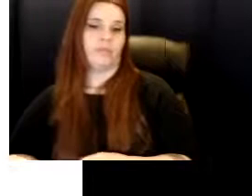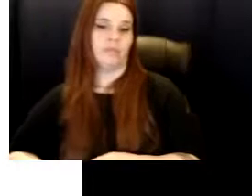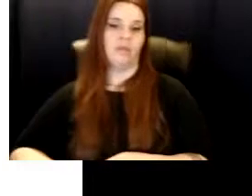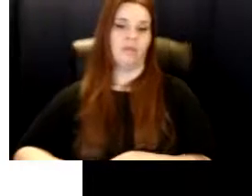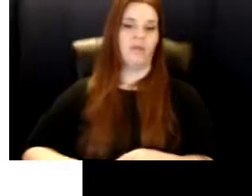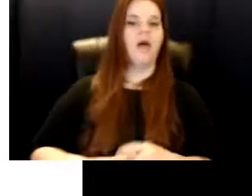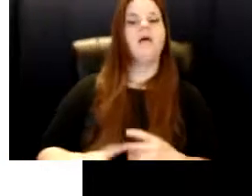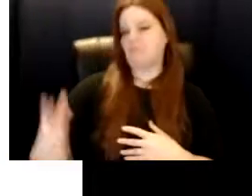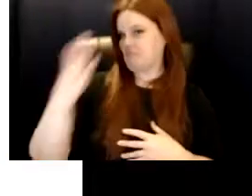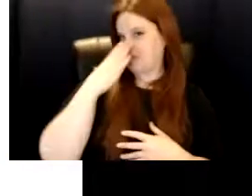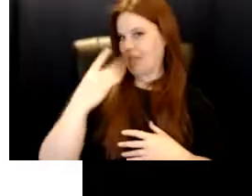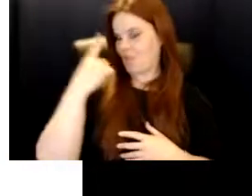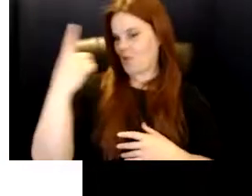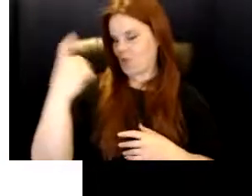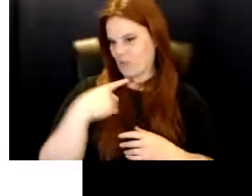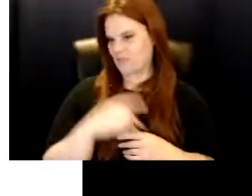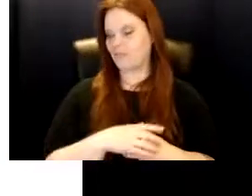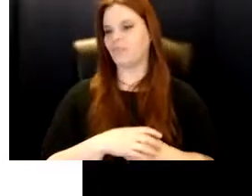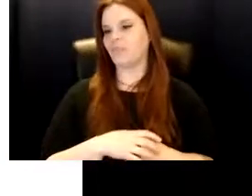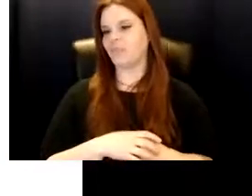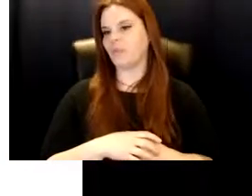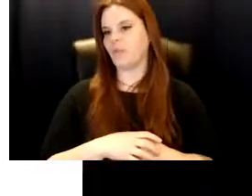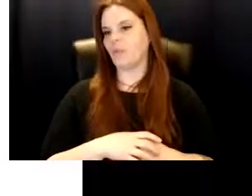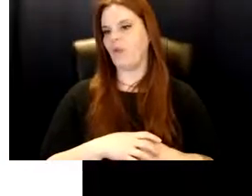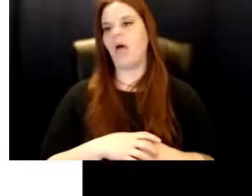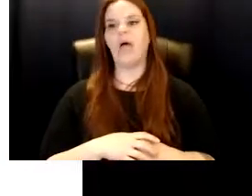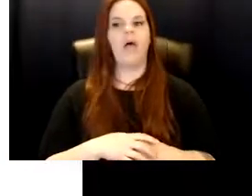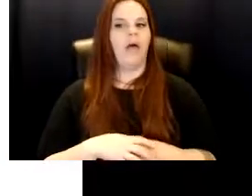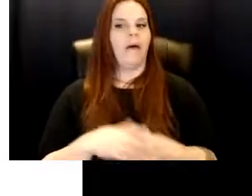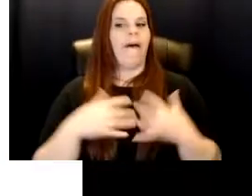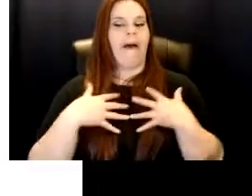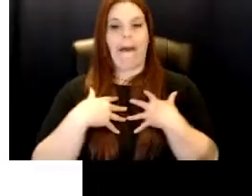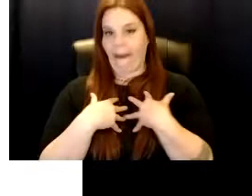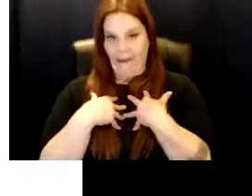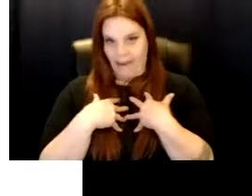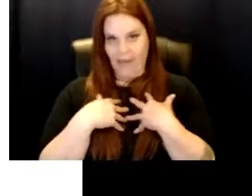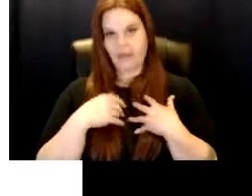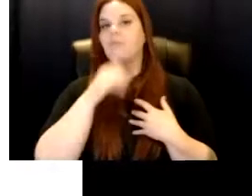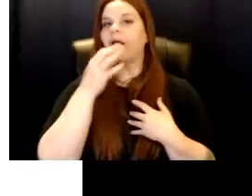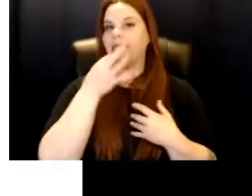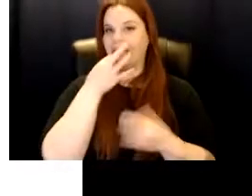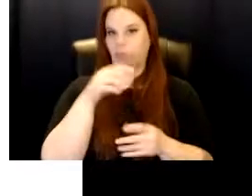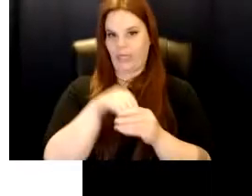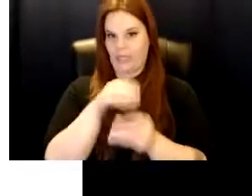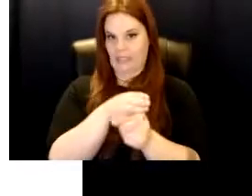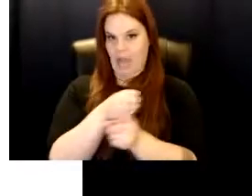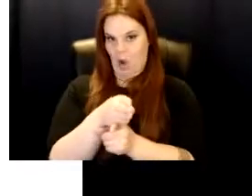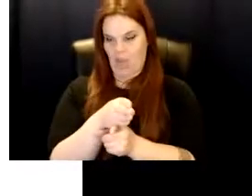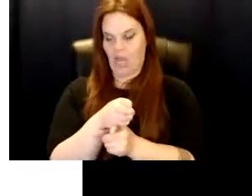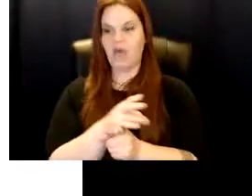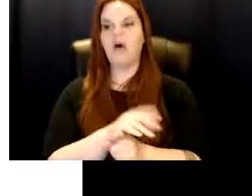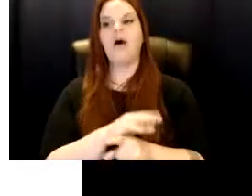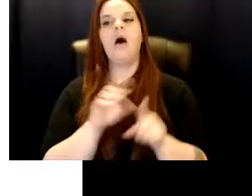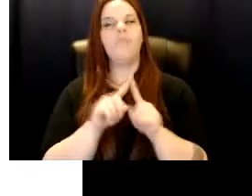Thank you for the question. So I'm not an expert in this particular area, but have learned a